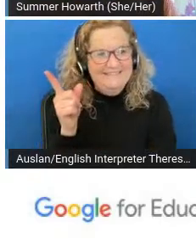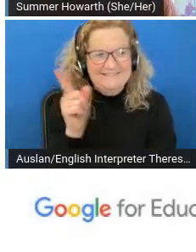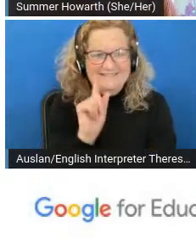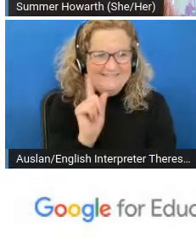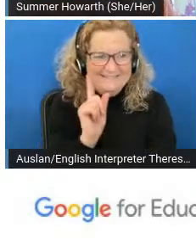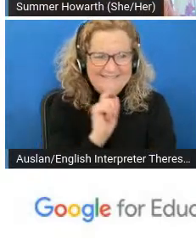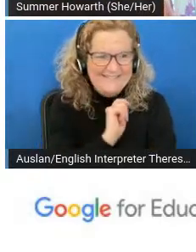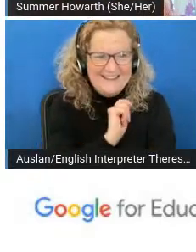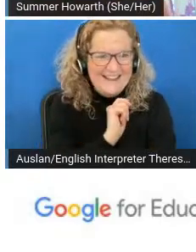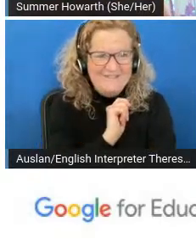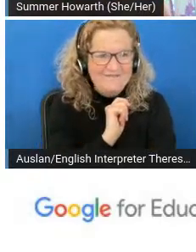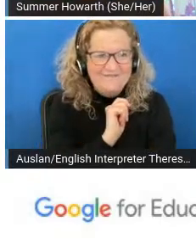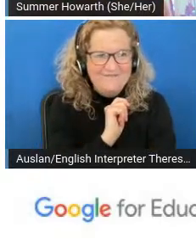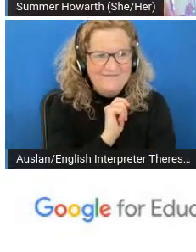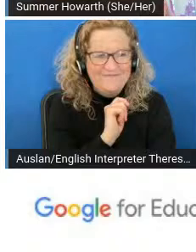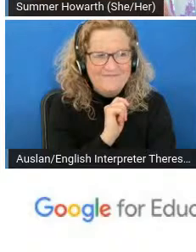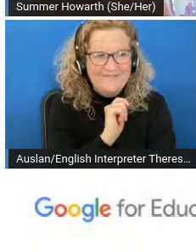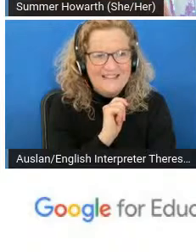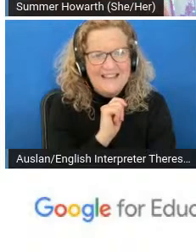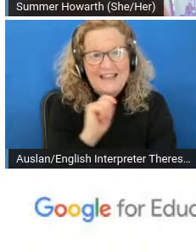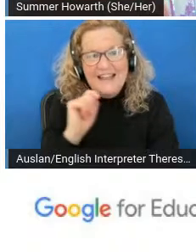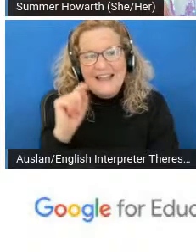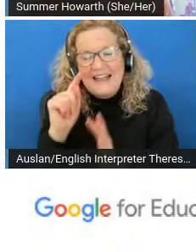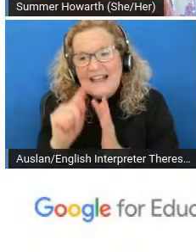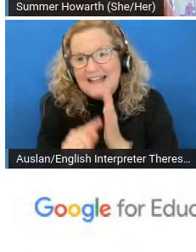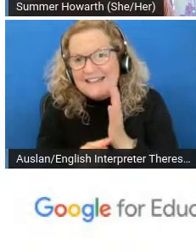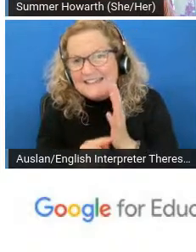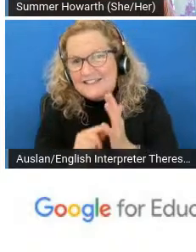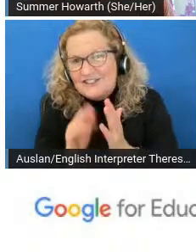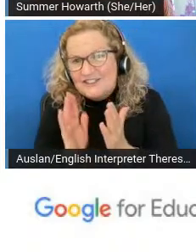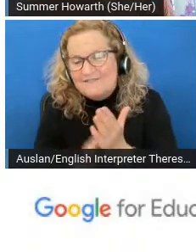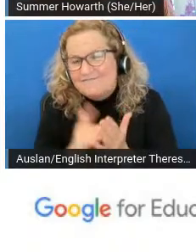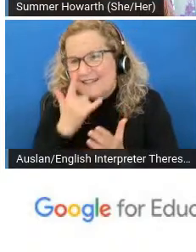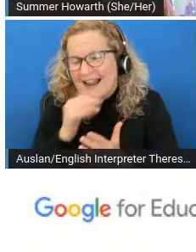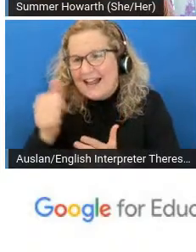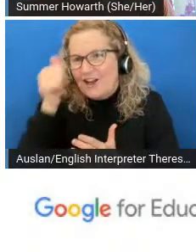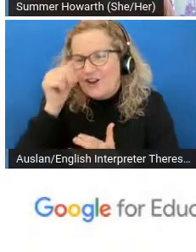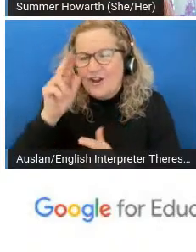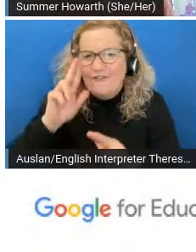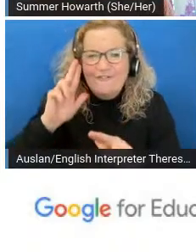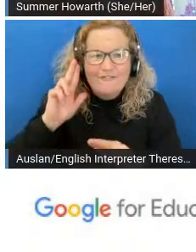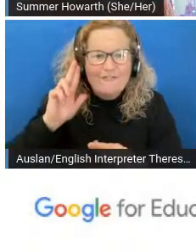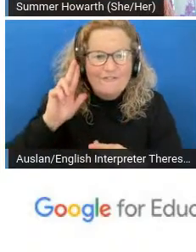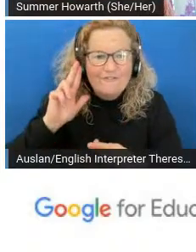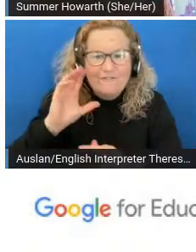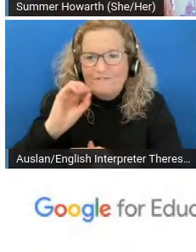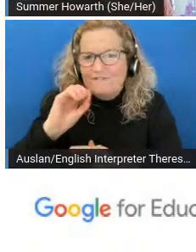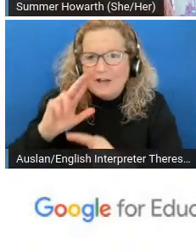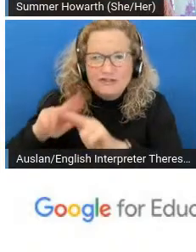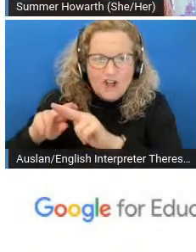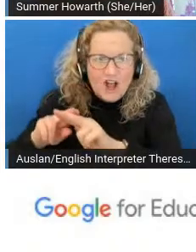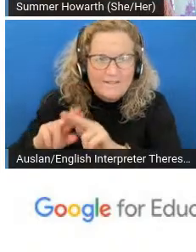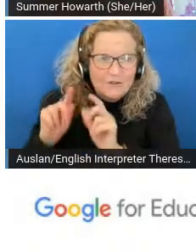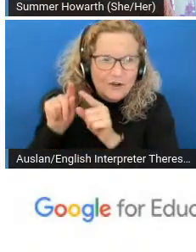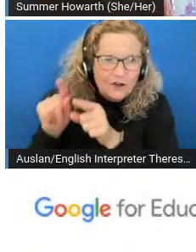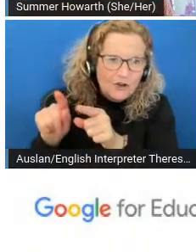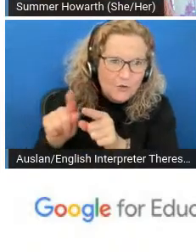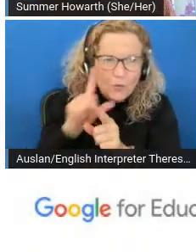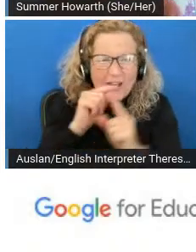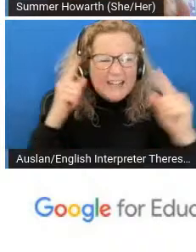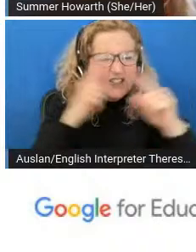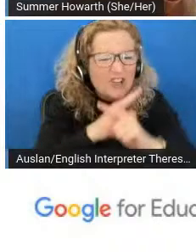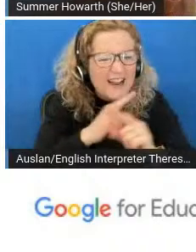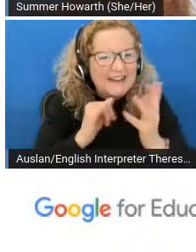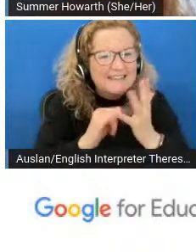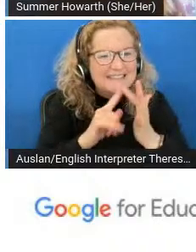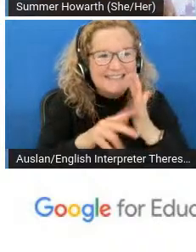and Jim, I should have said in Fahrenheit. You can change the setting, by the way. So I think it's in here somewhere where you change the setting of the